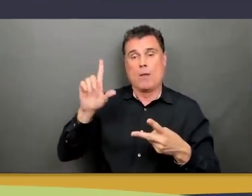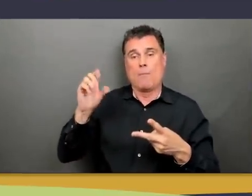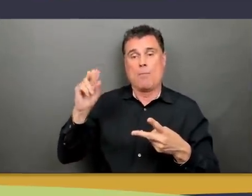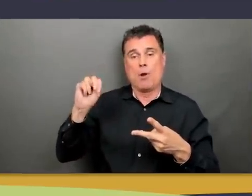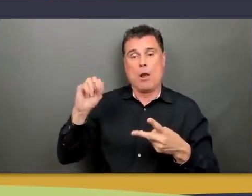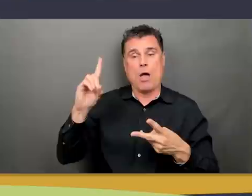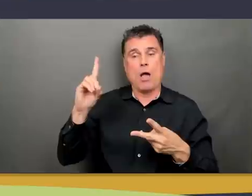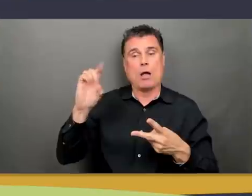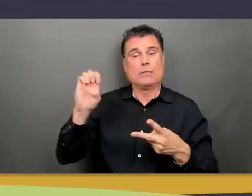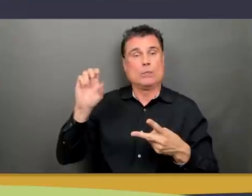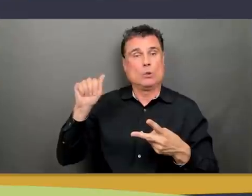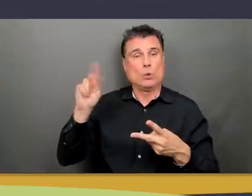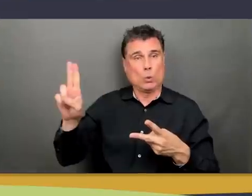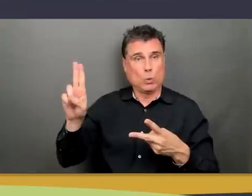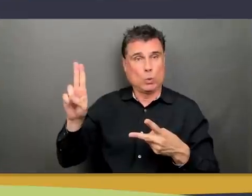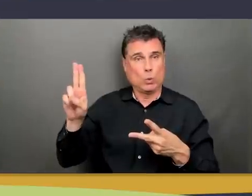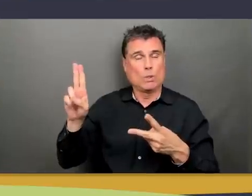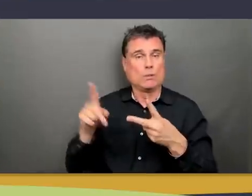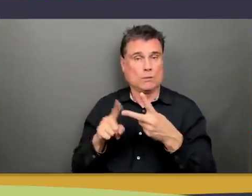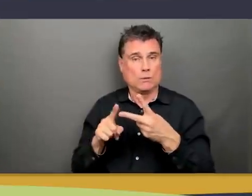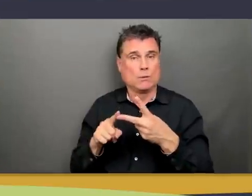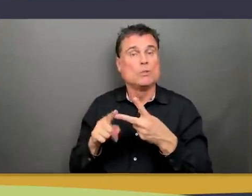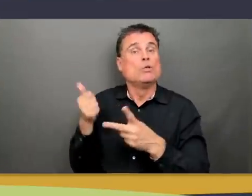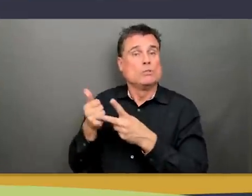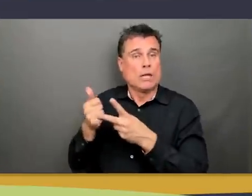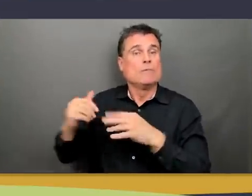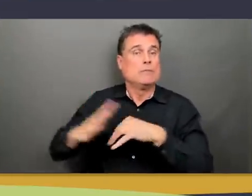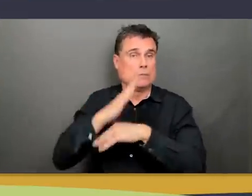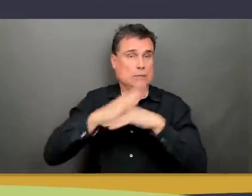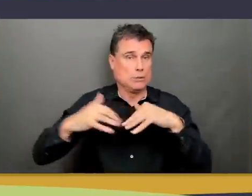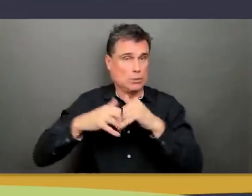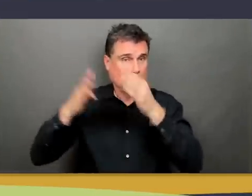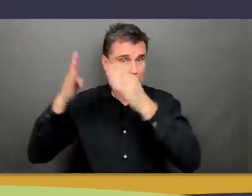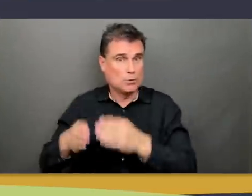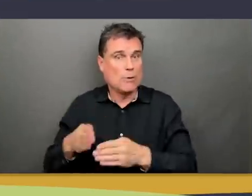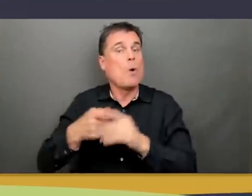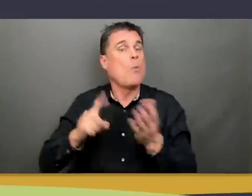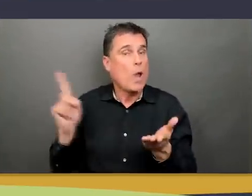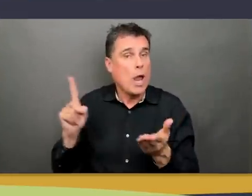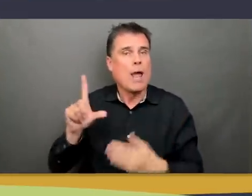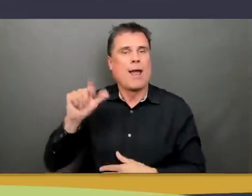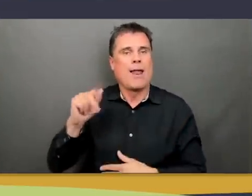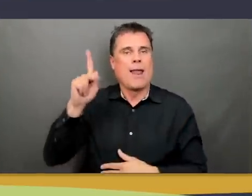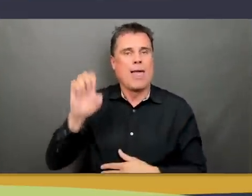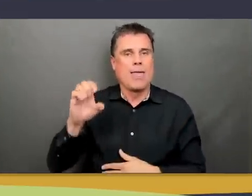your incredible work to challenge racism and make our communities more inclusive.